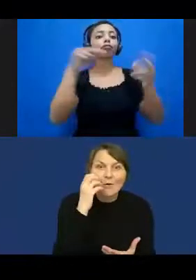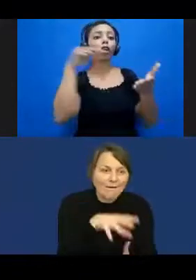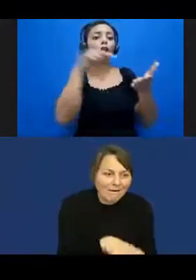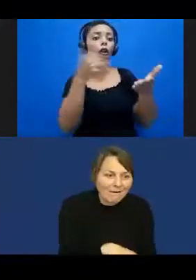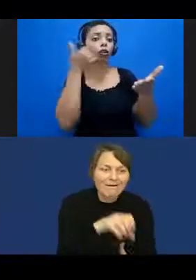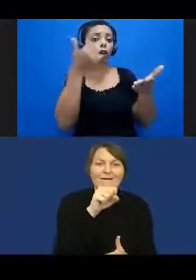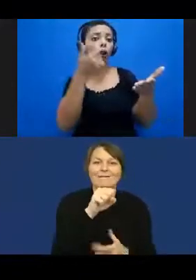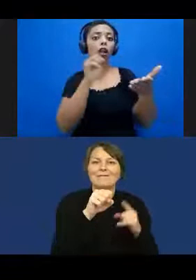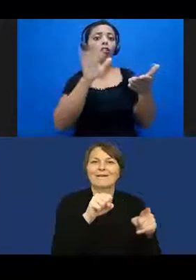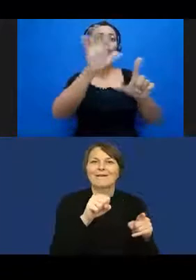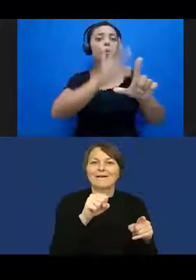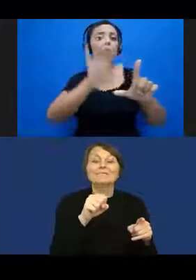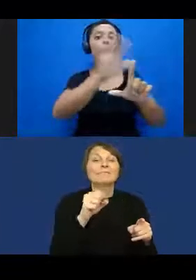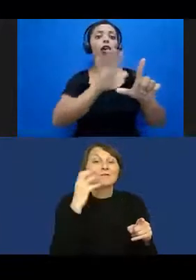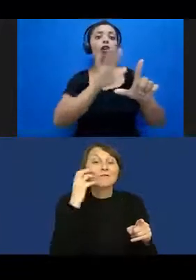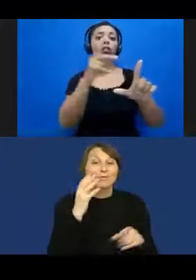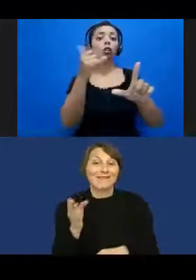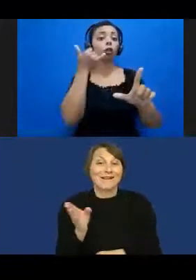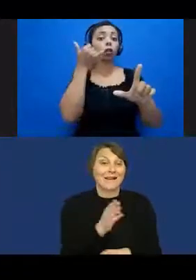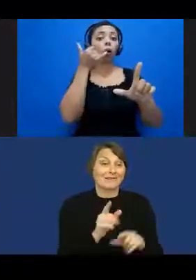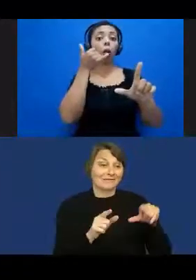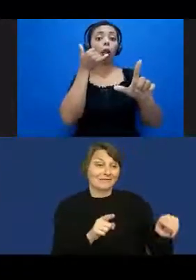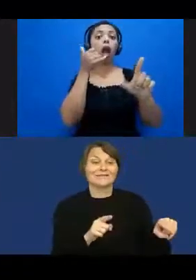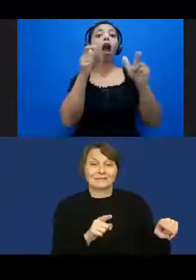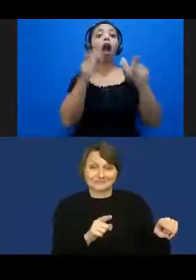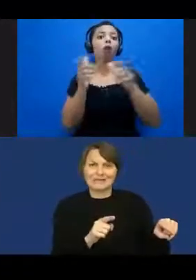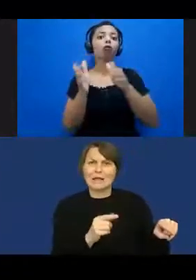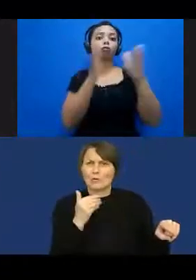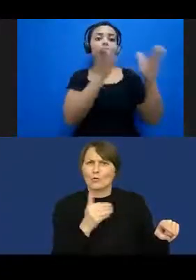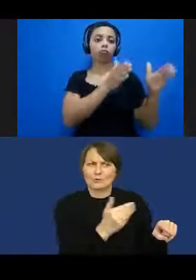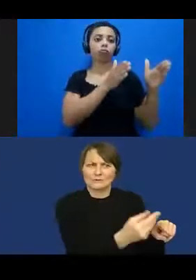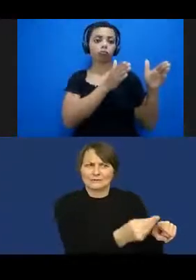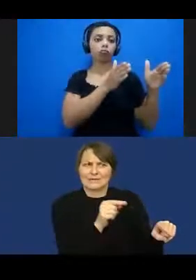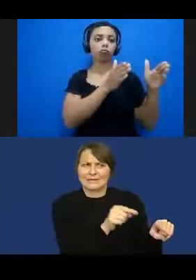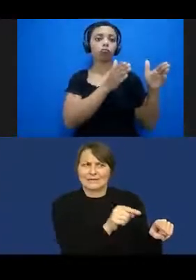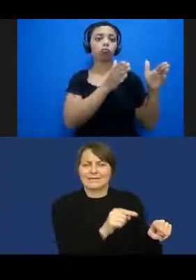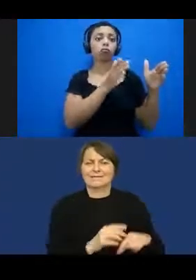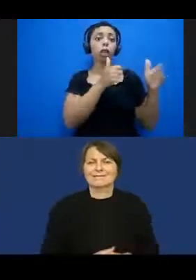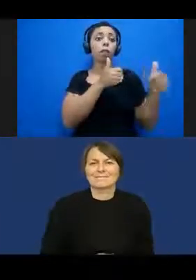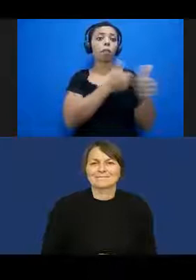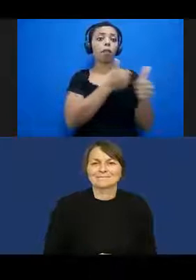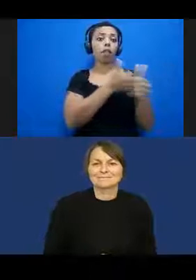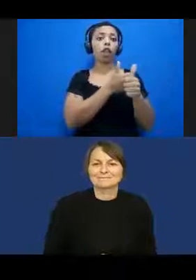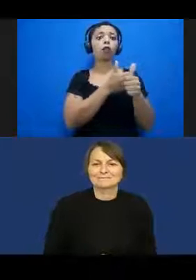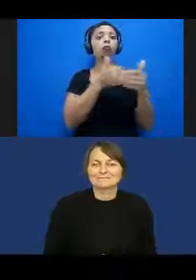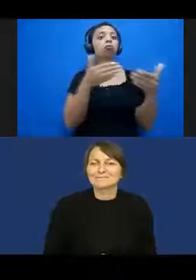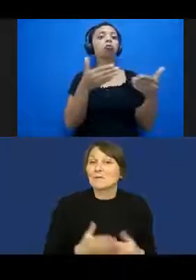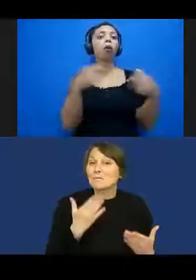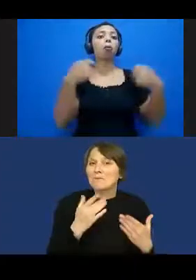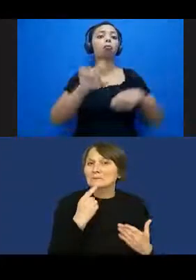your phone is located on your left and it's close to you. perhaps using the